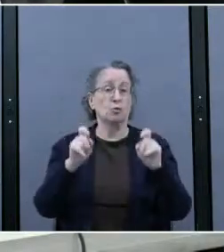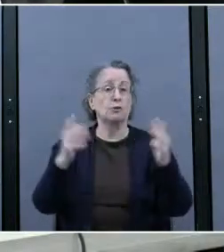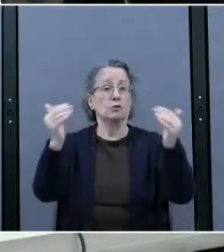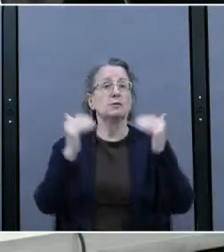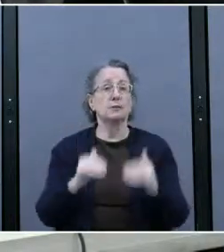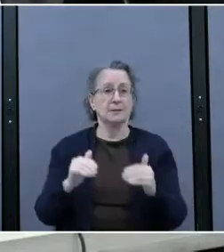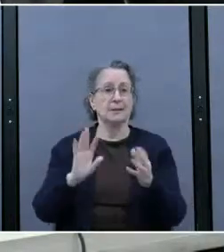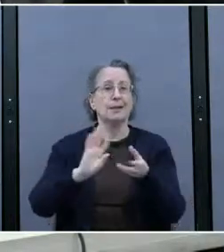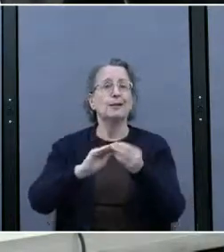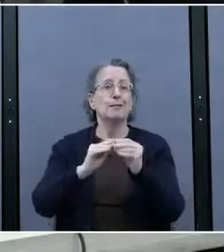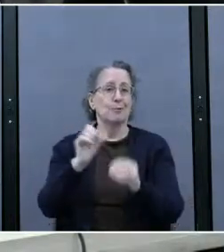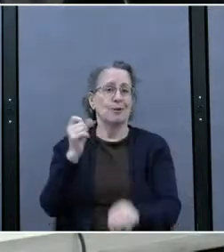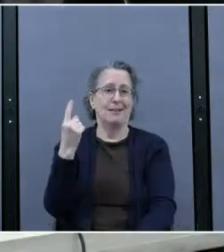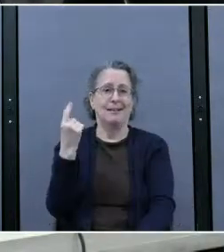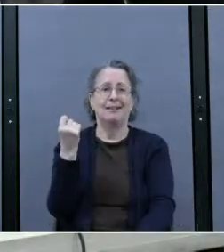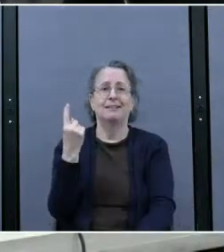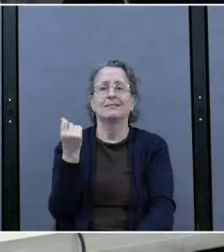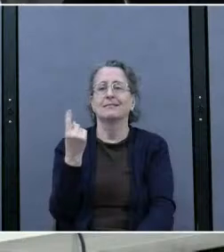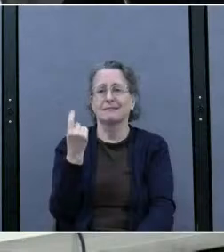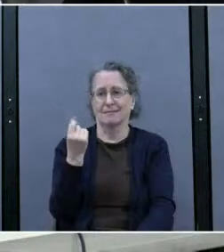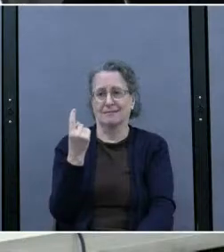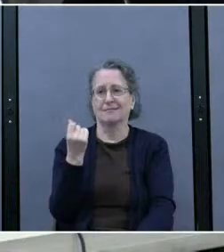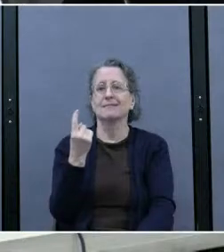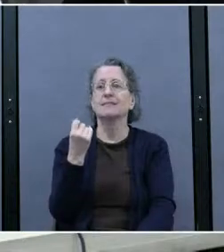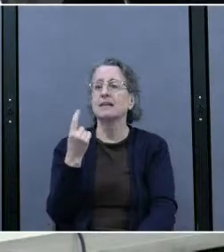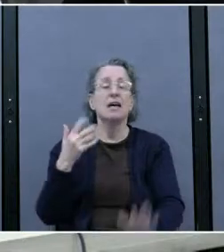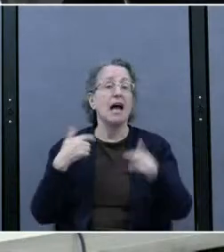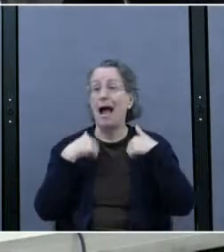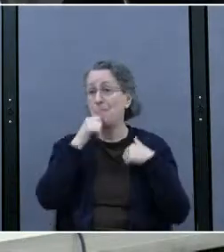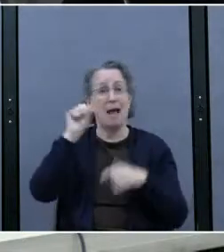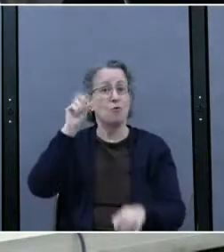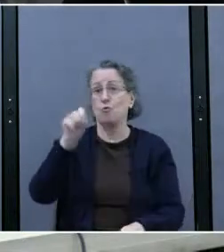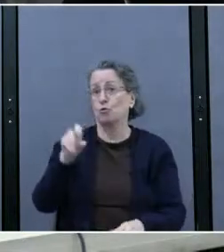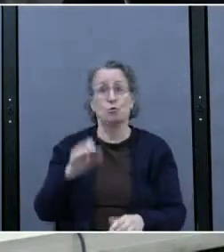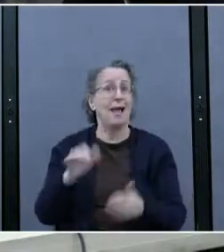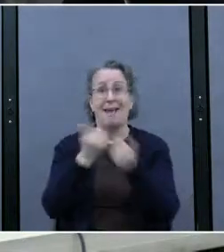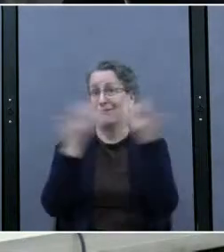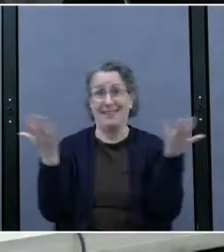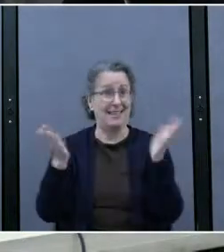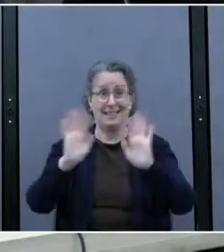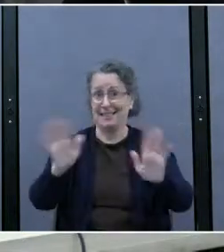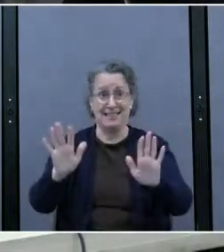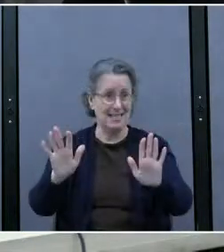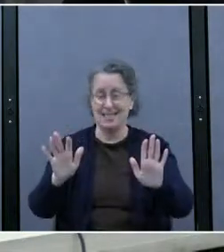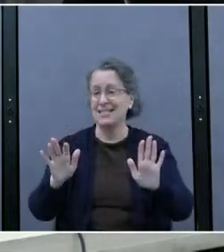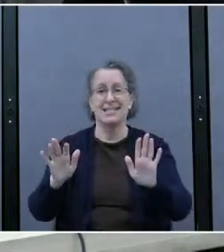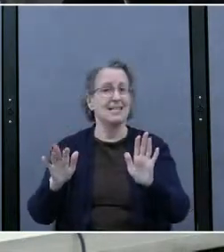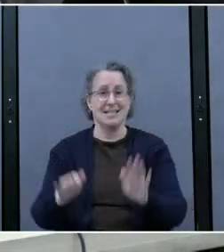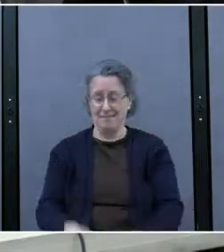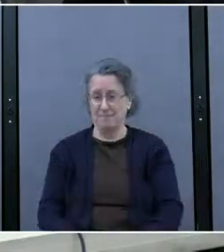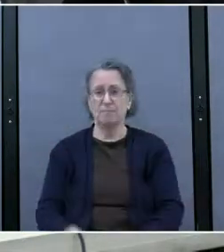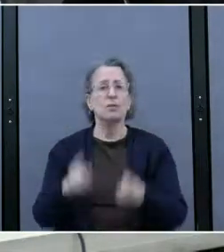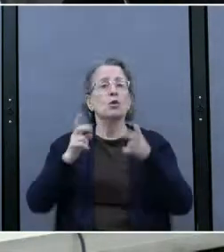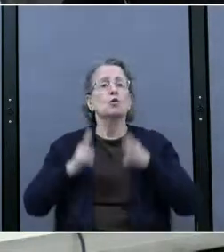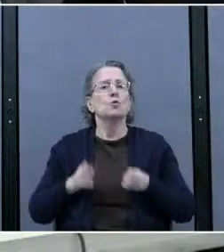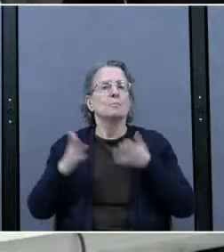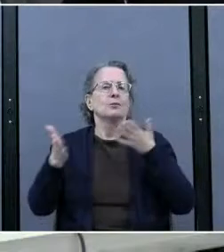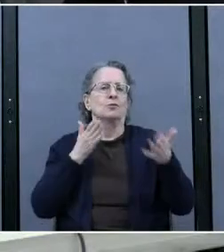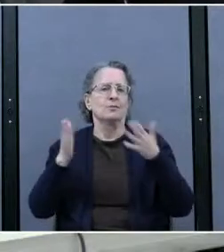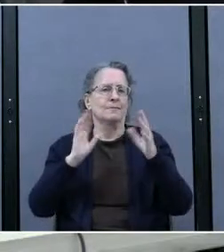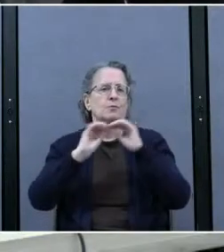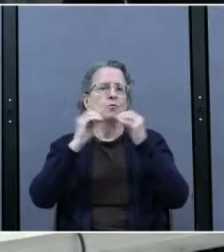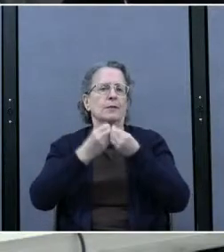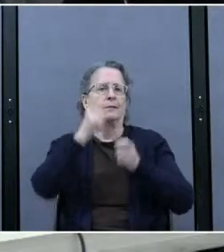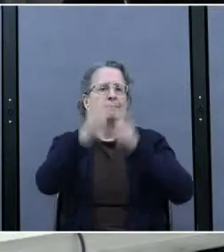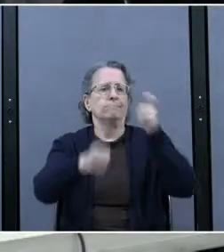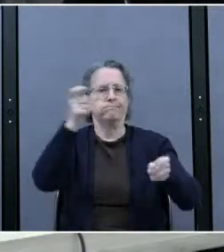Article 11. Whew. I'm not going to read all this. So this is human service organization